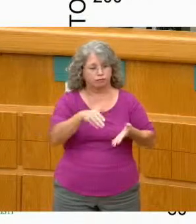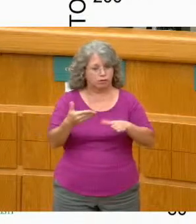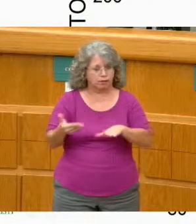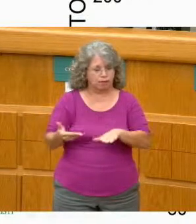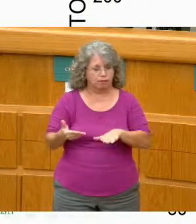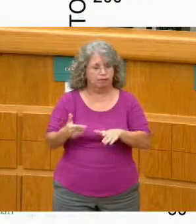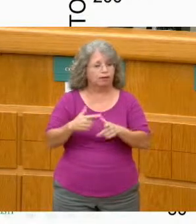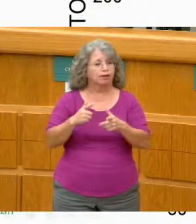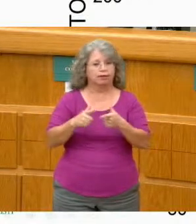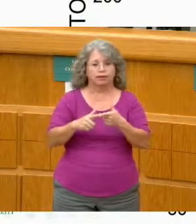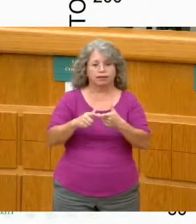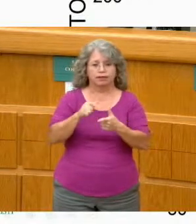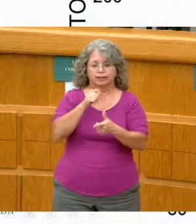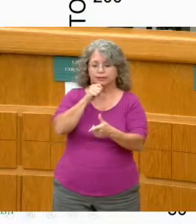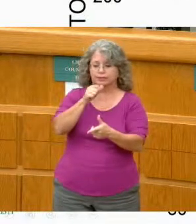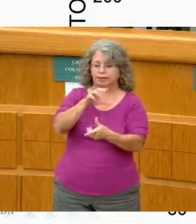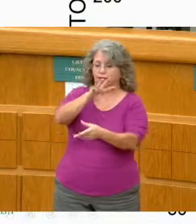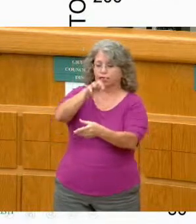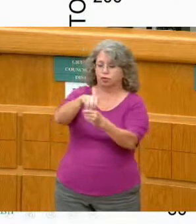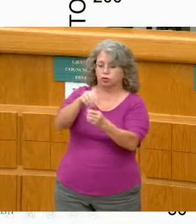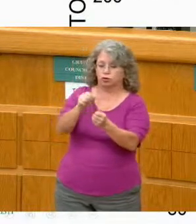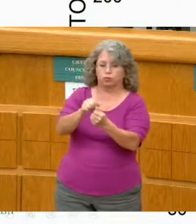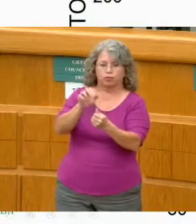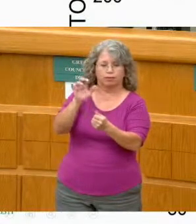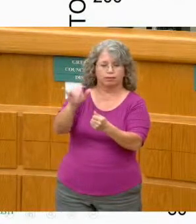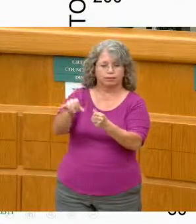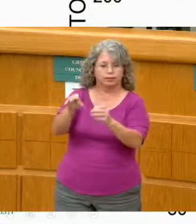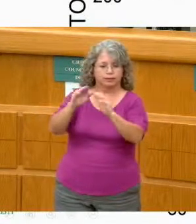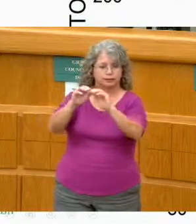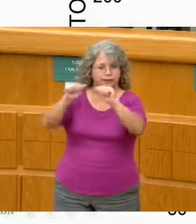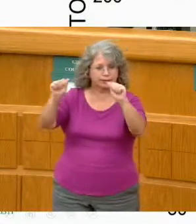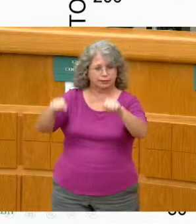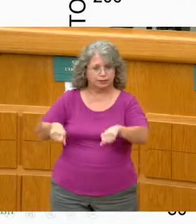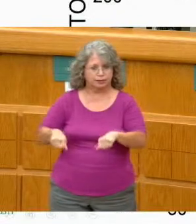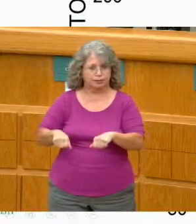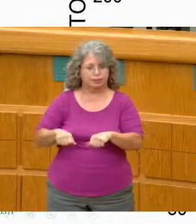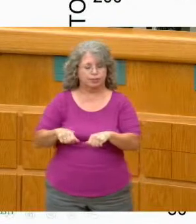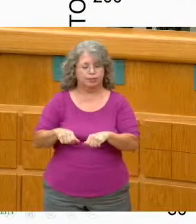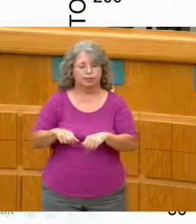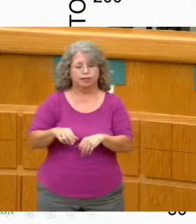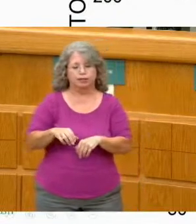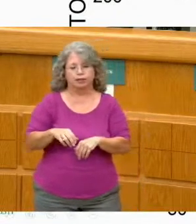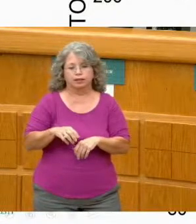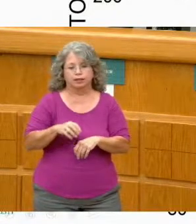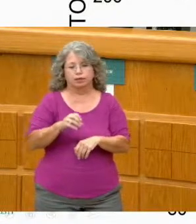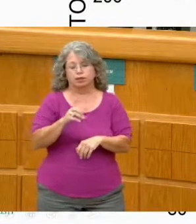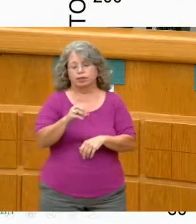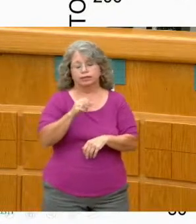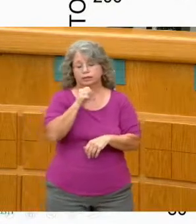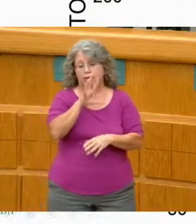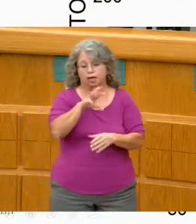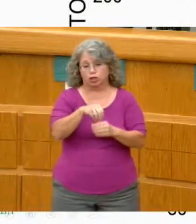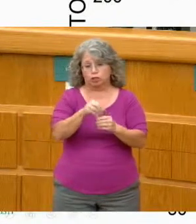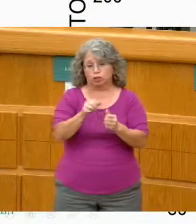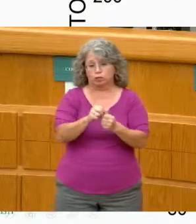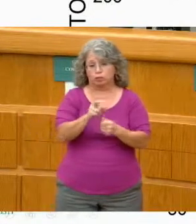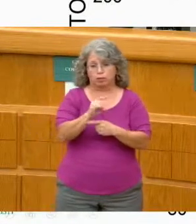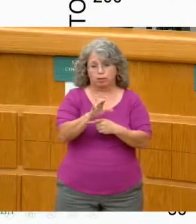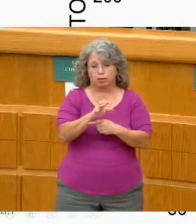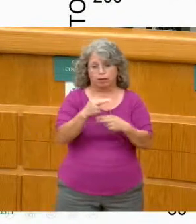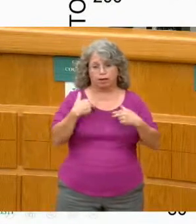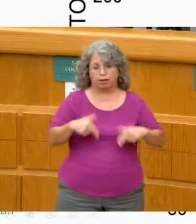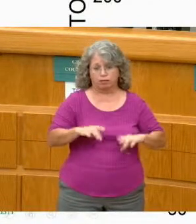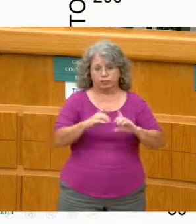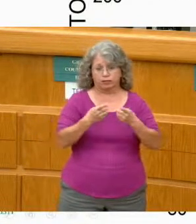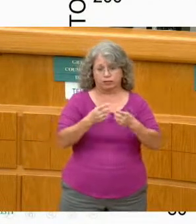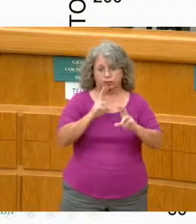death, then it doesn't count in the system the state's using. or in the system the public health district is